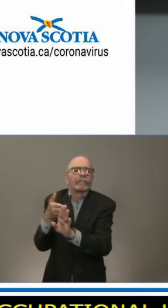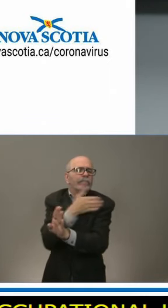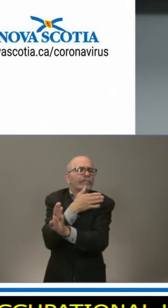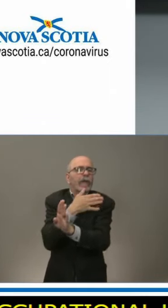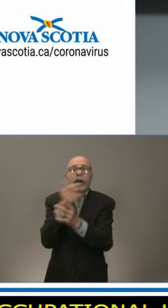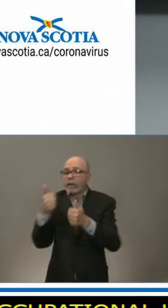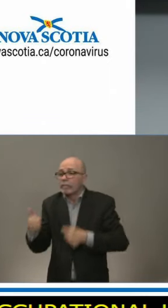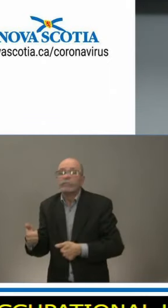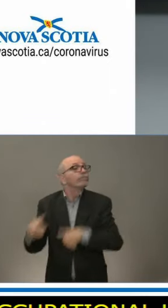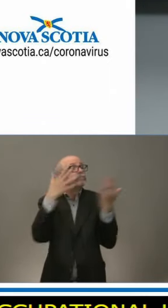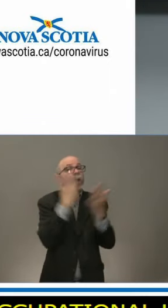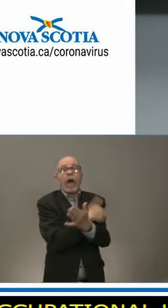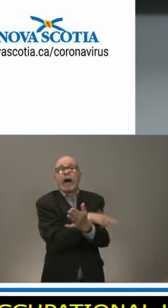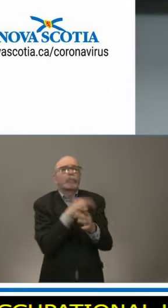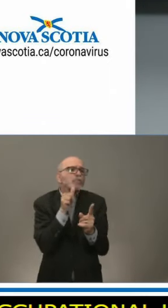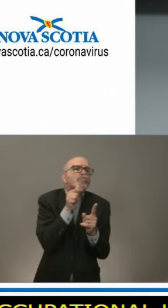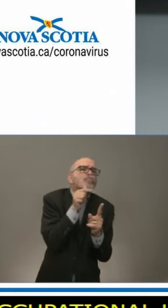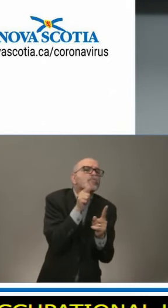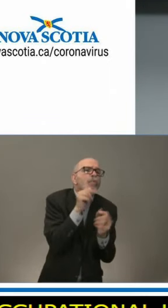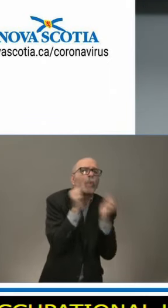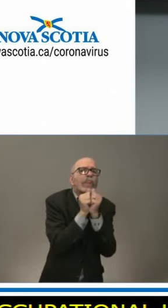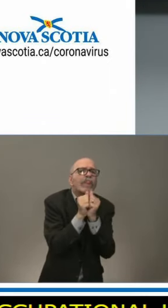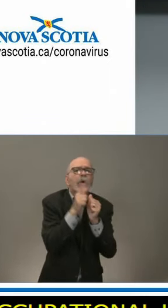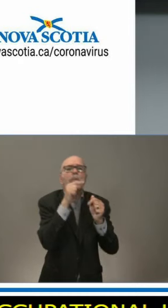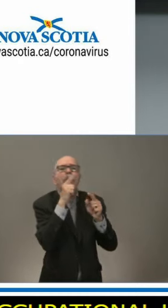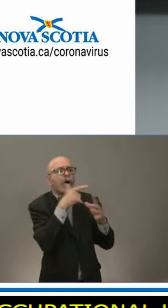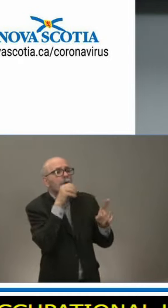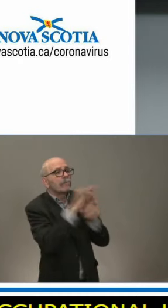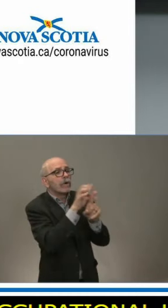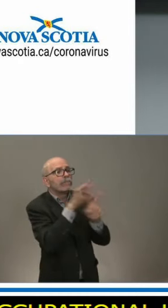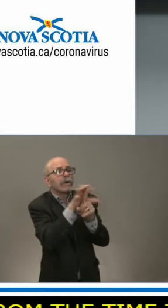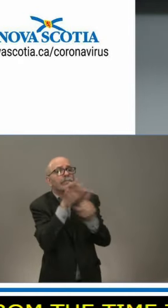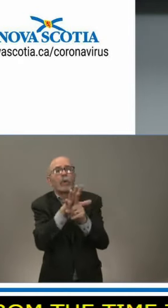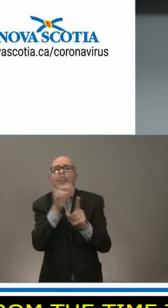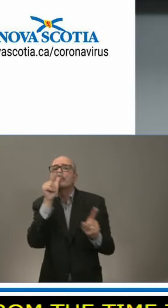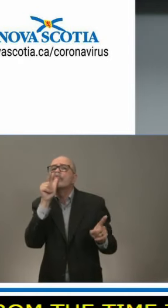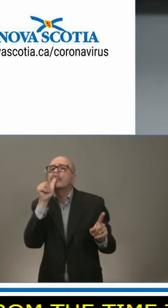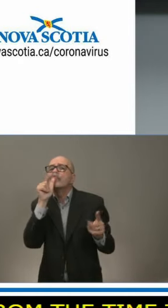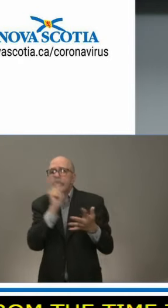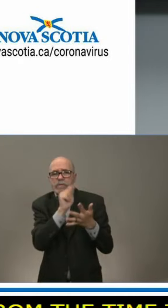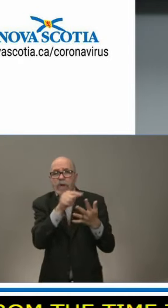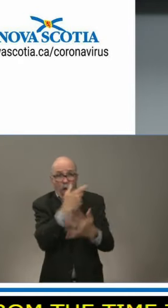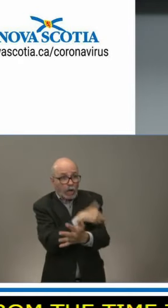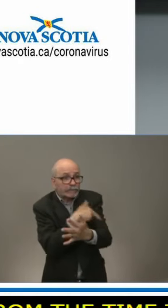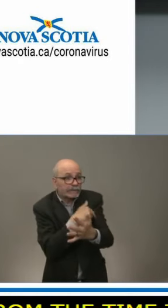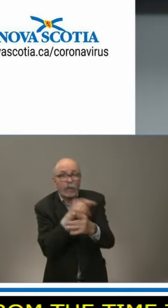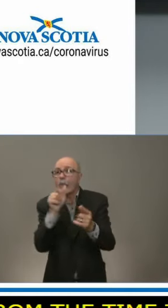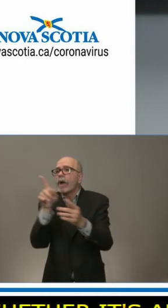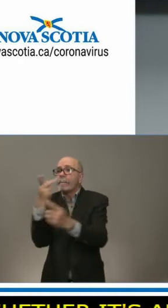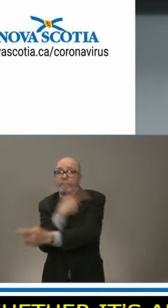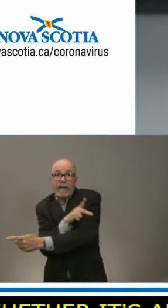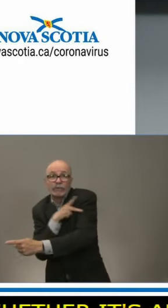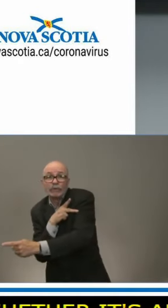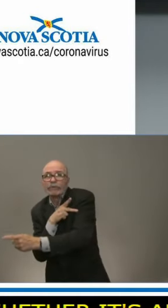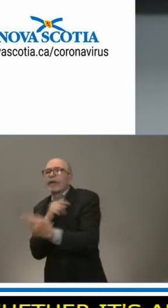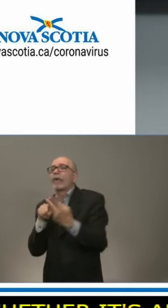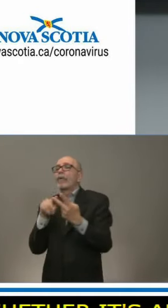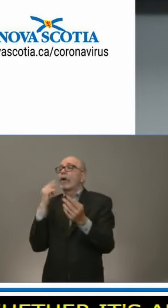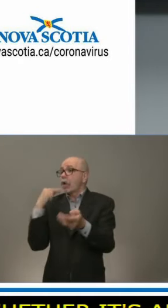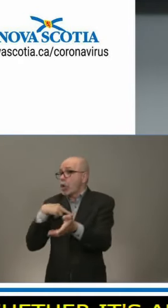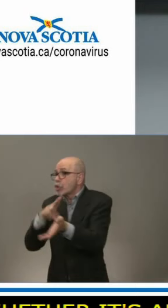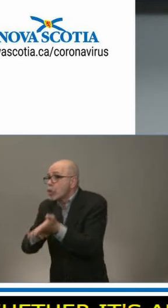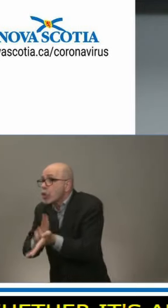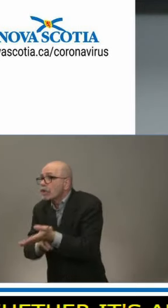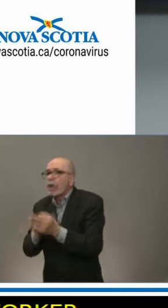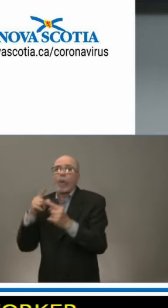been exposed to her, whether it's another patient or a healthcare worker. You have to understand this death only happened